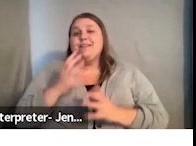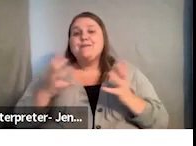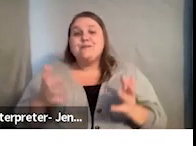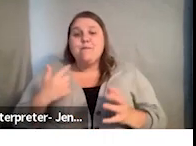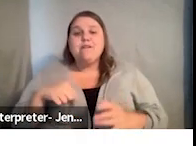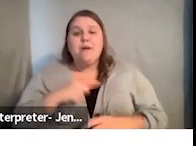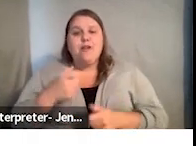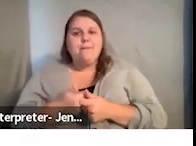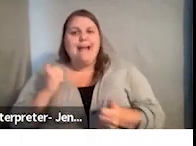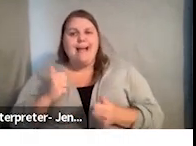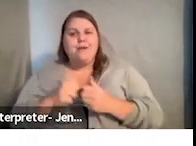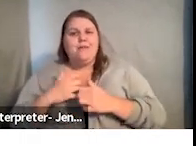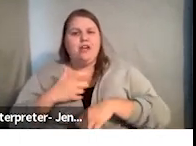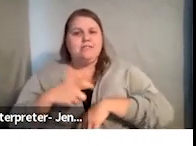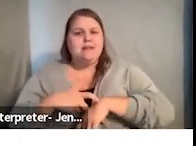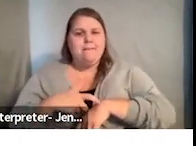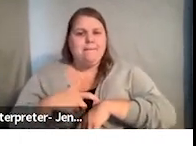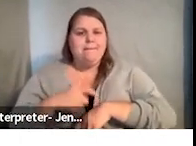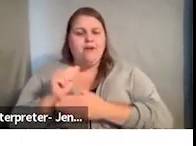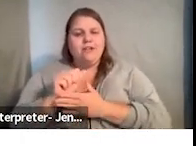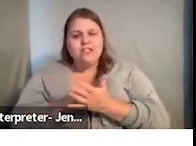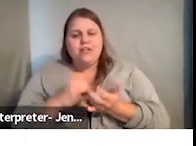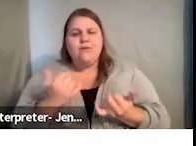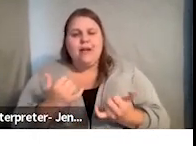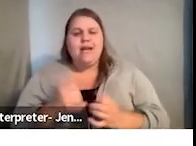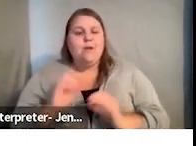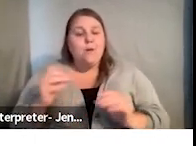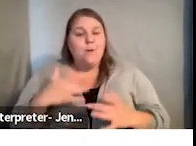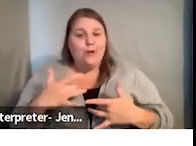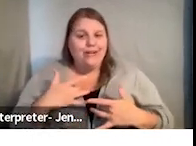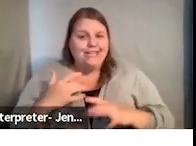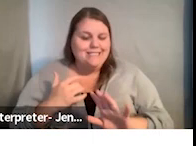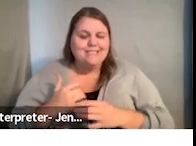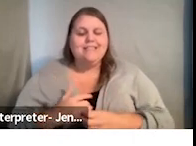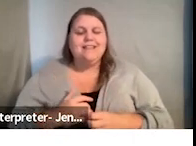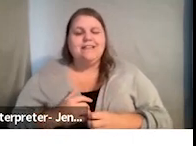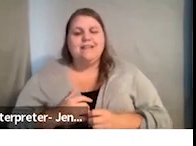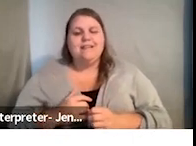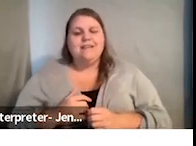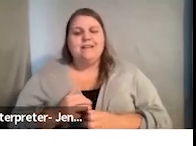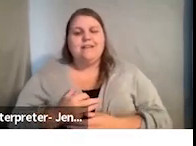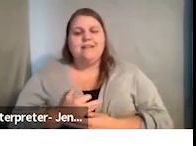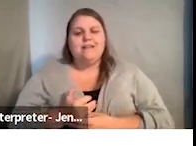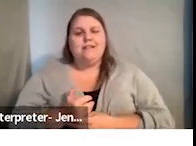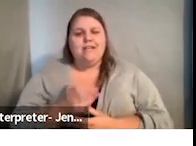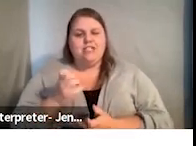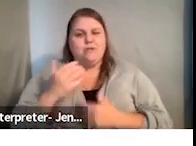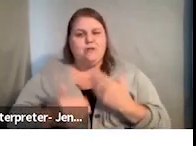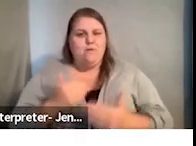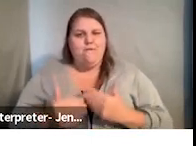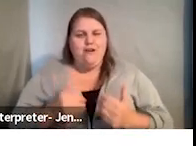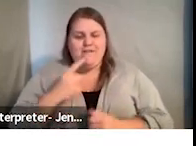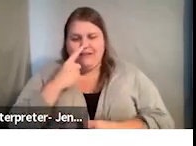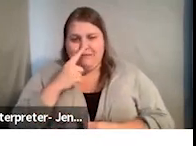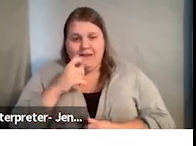are a little bit behind on our agenda right now. No worries. So I do want to move on, and